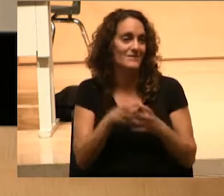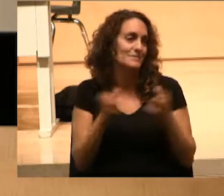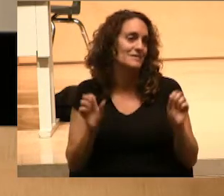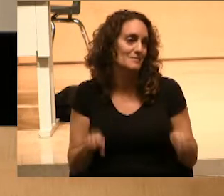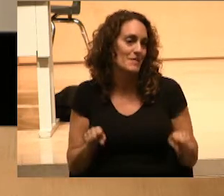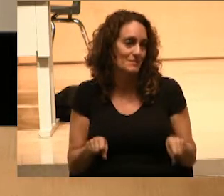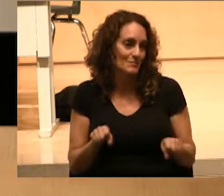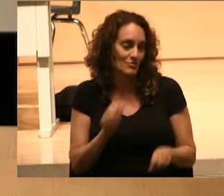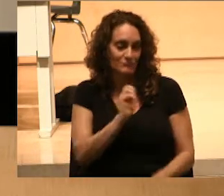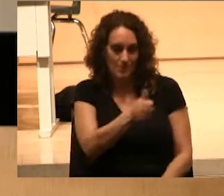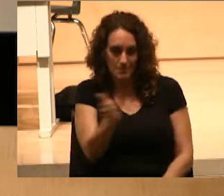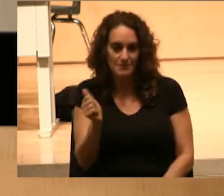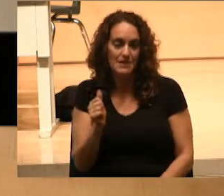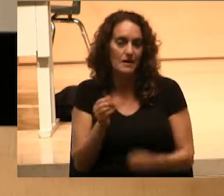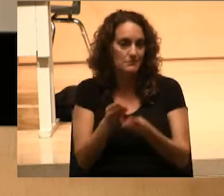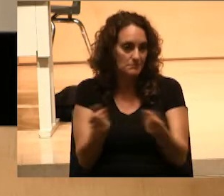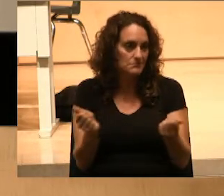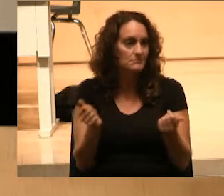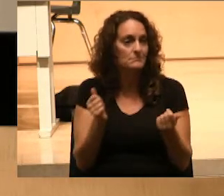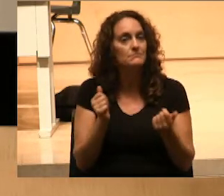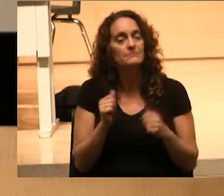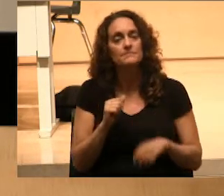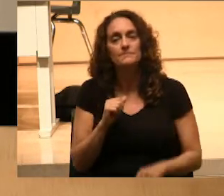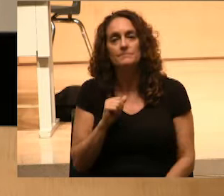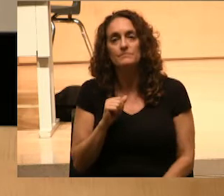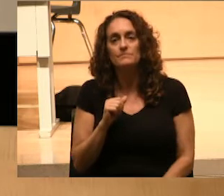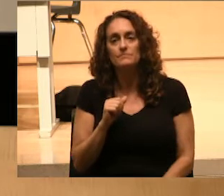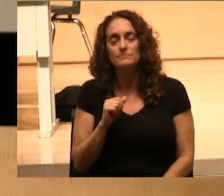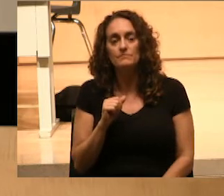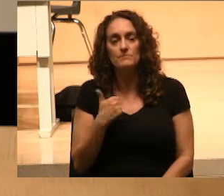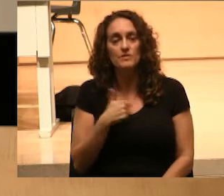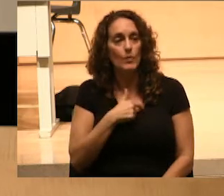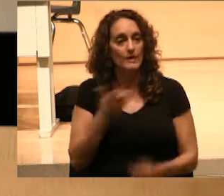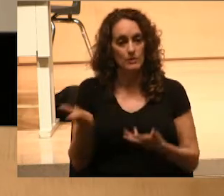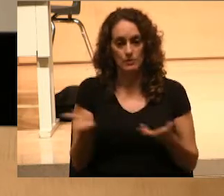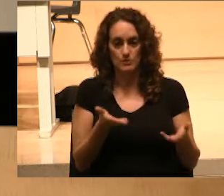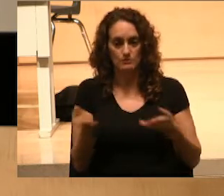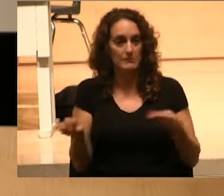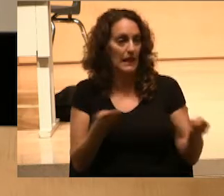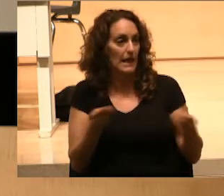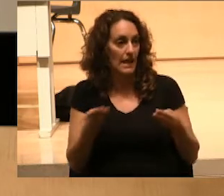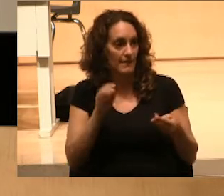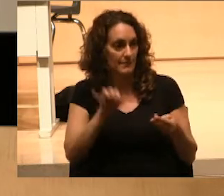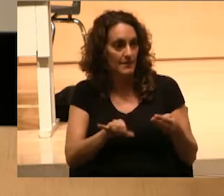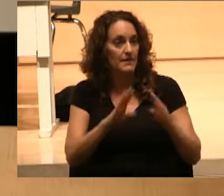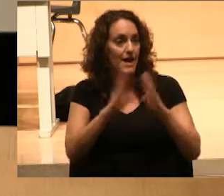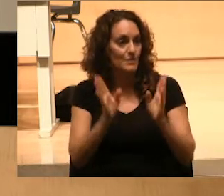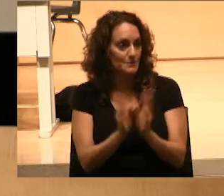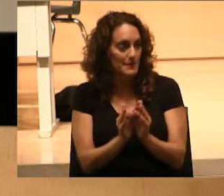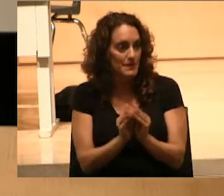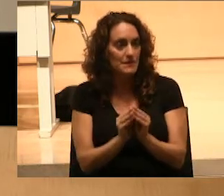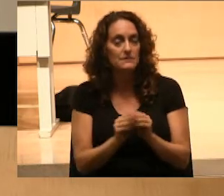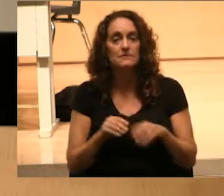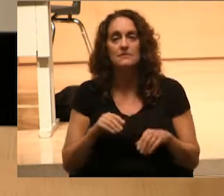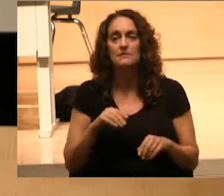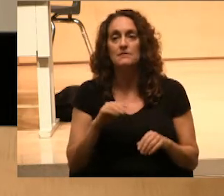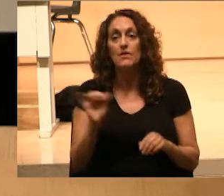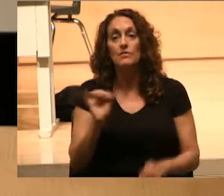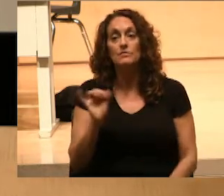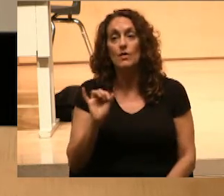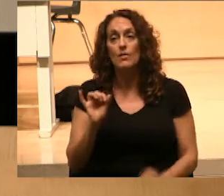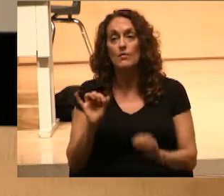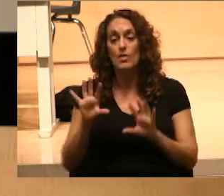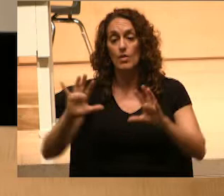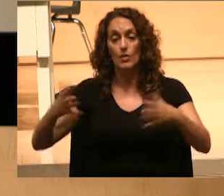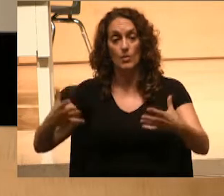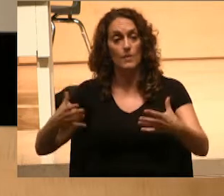as much on their own as they can. So, we mediate that way. We do house meetings. We, also the group can kind